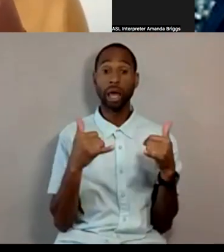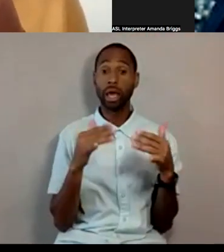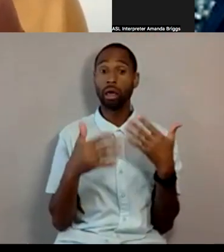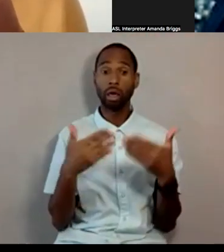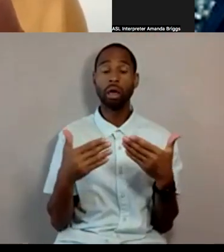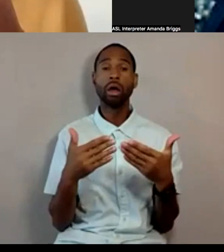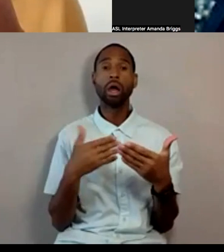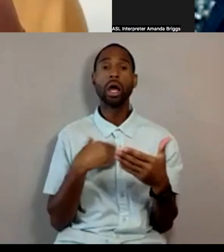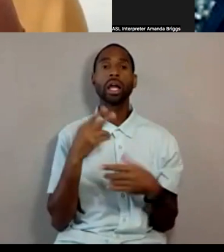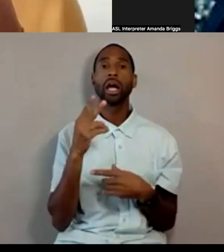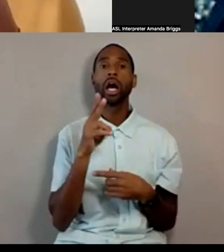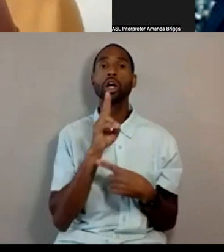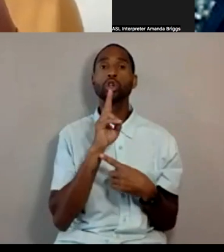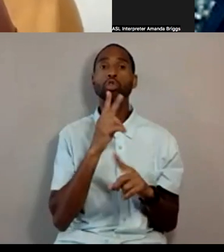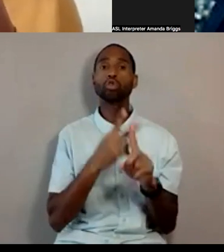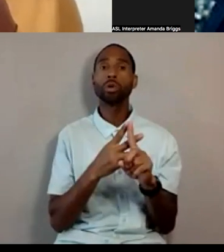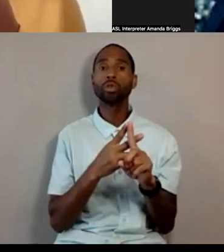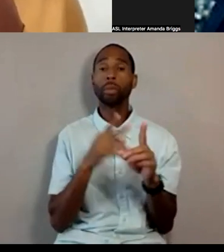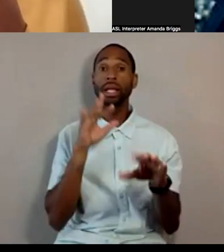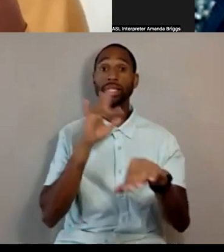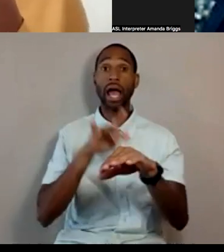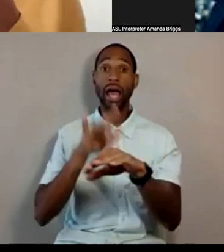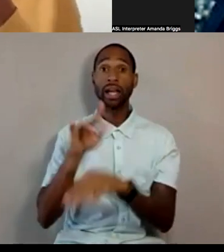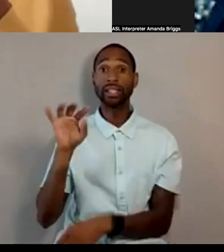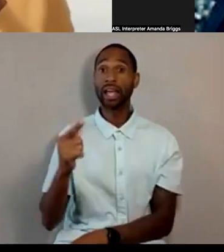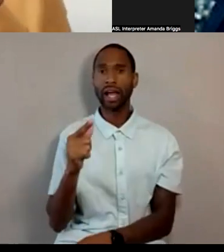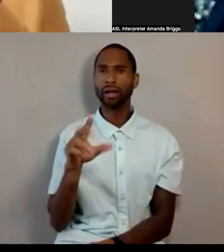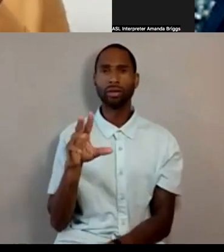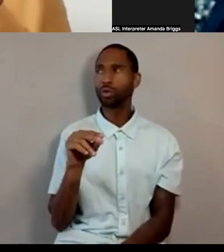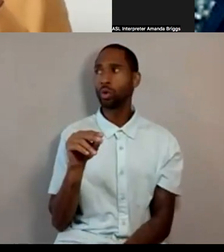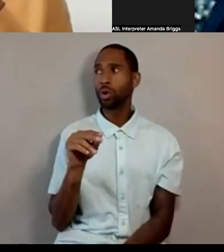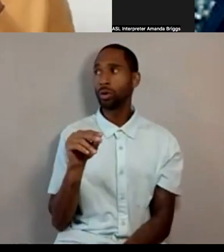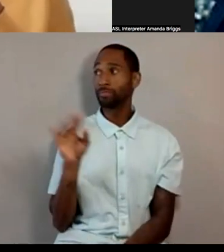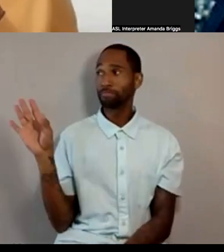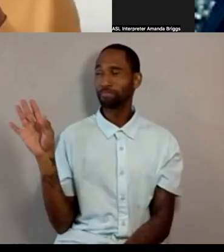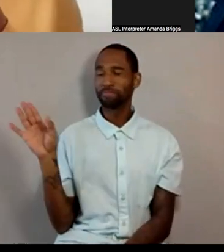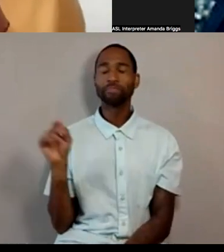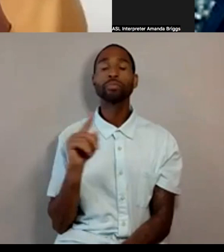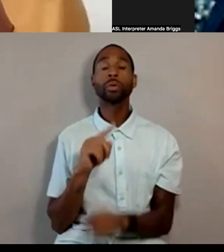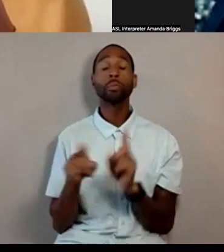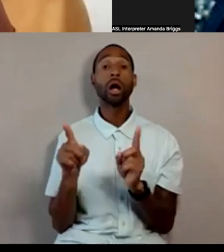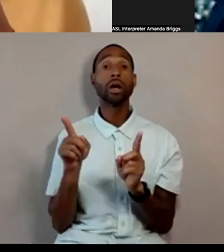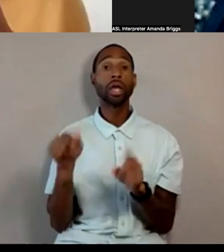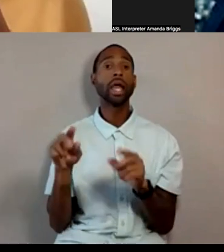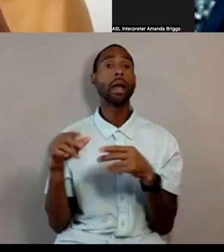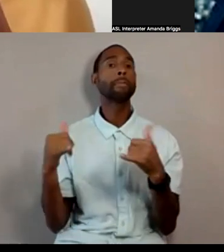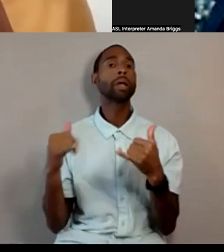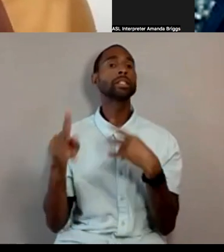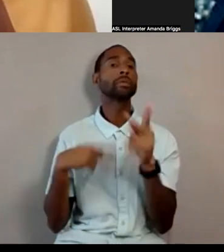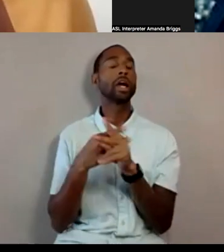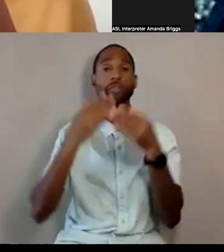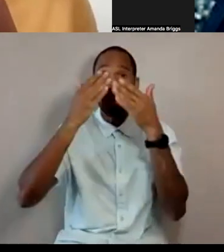a 2-month-old play tag? No, not yet. But can a 2-month-old play some version of